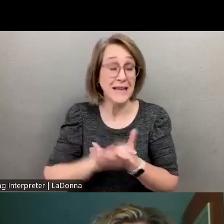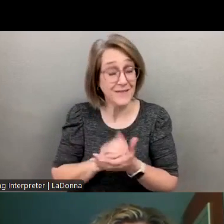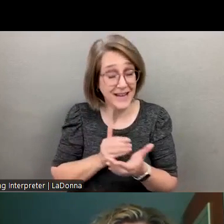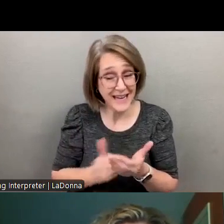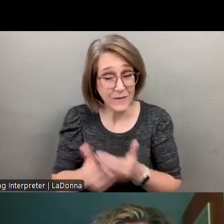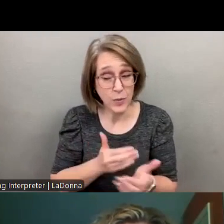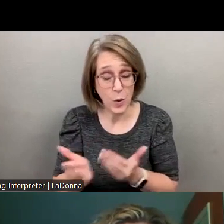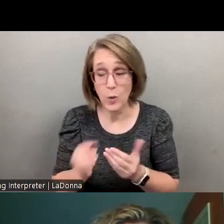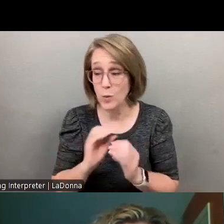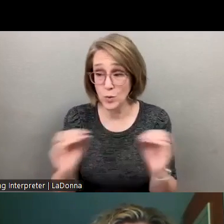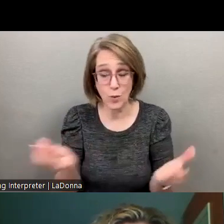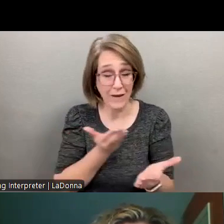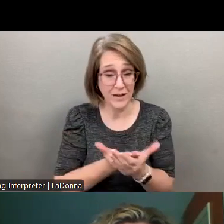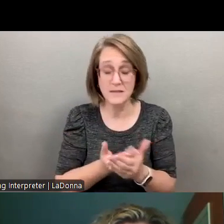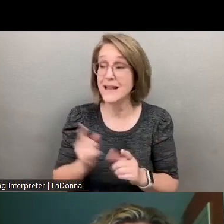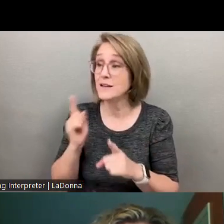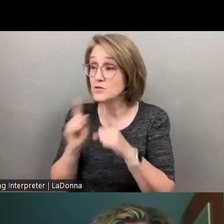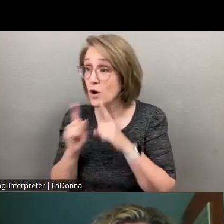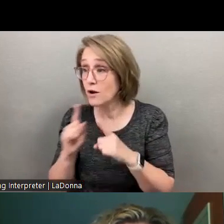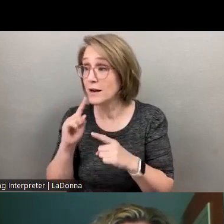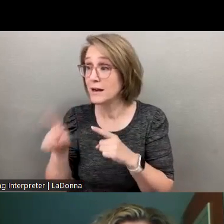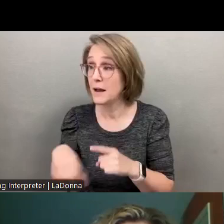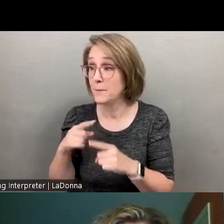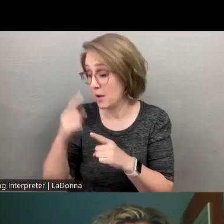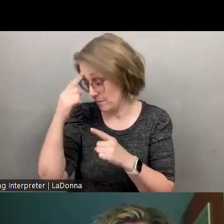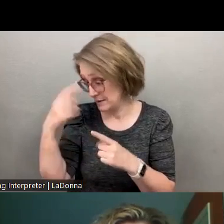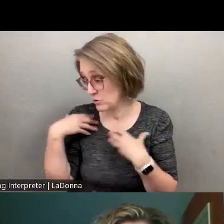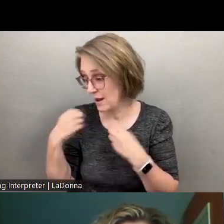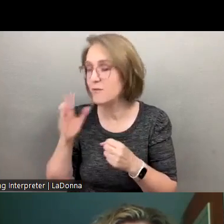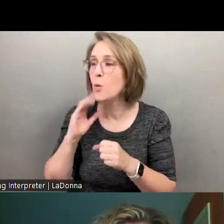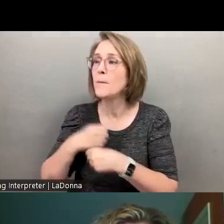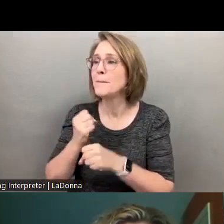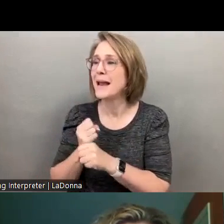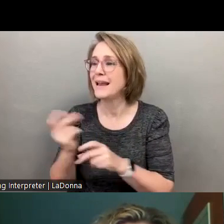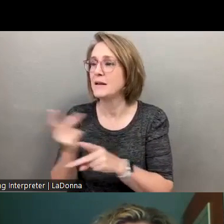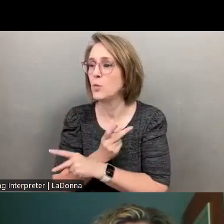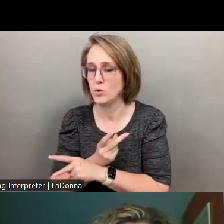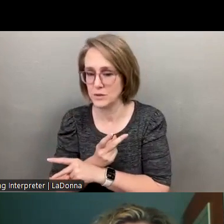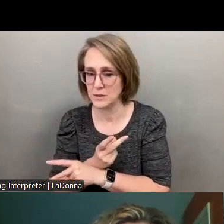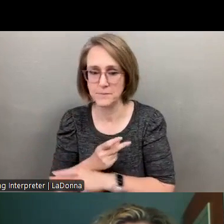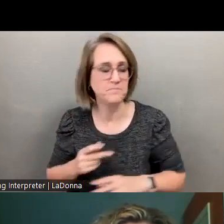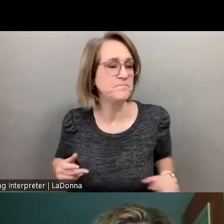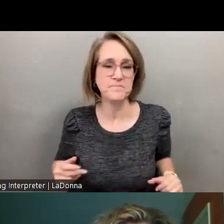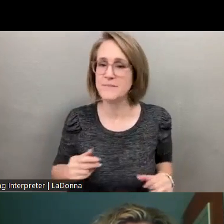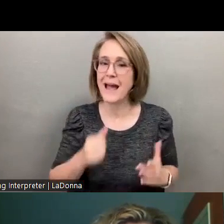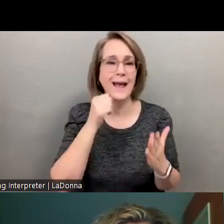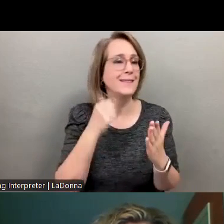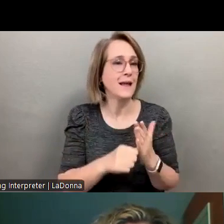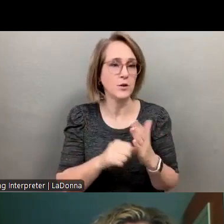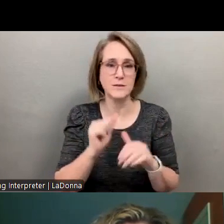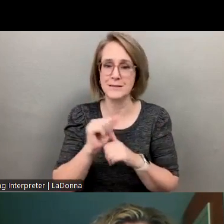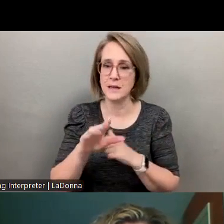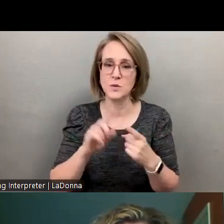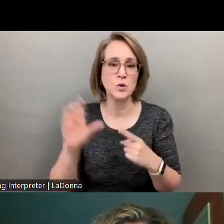that talking about mental health makes mental health worse. And at Letters to Strangers, we fundamentally disagree with this